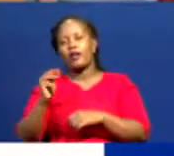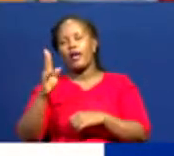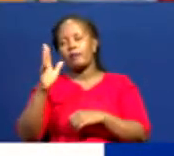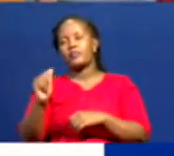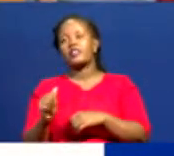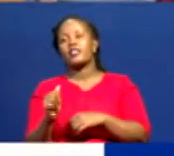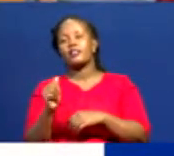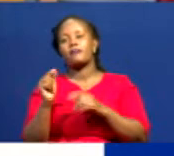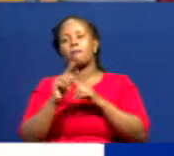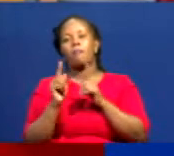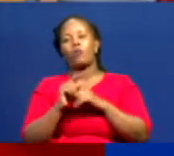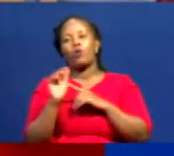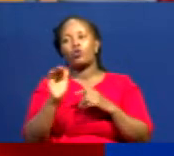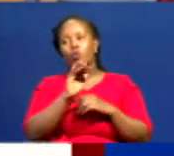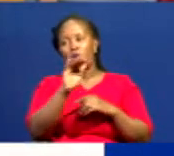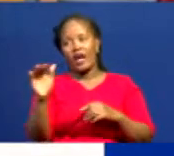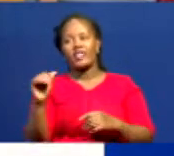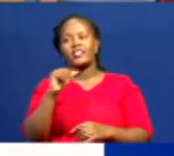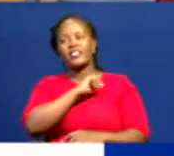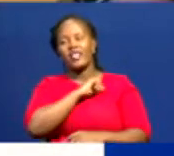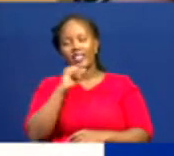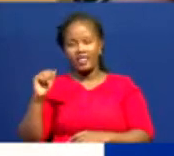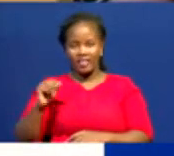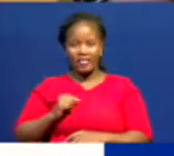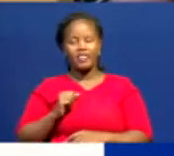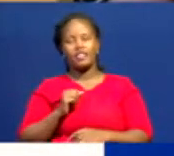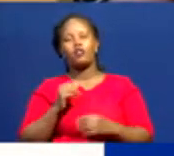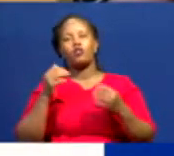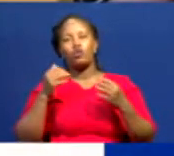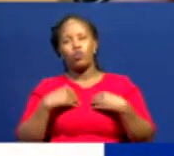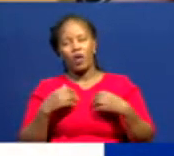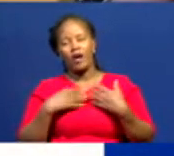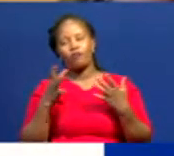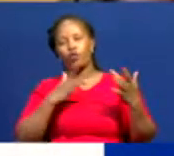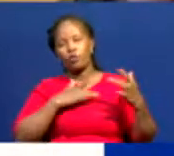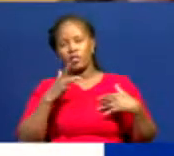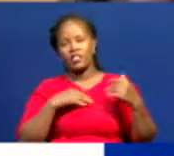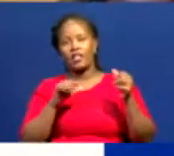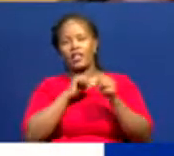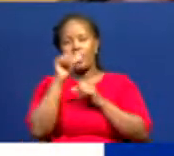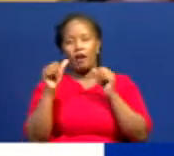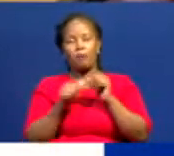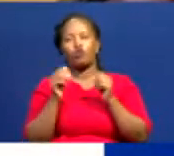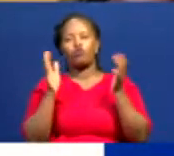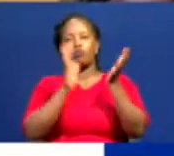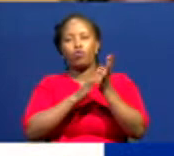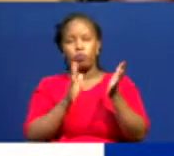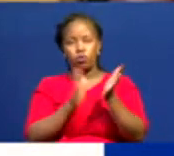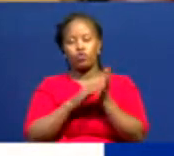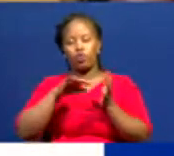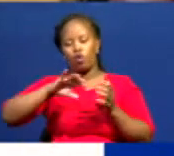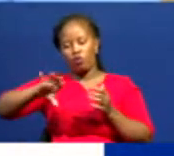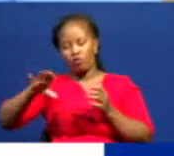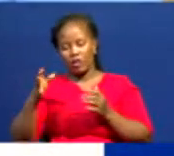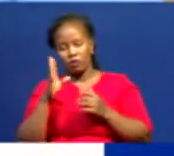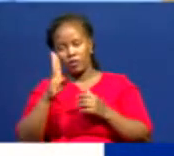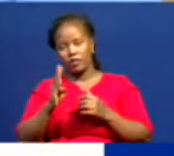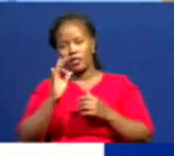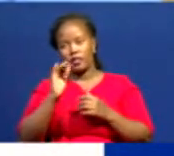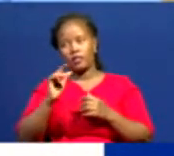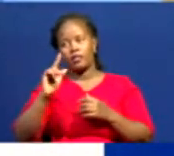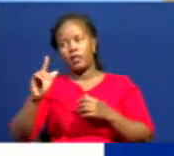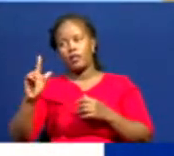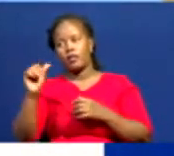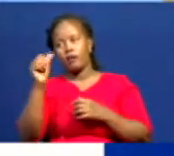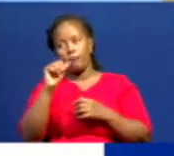also asked the Senate to expedite the consideration of the proposed County Public Finance Laws Amendment Bill that roots